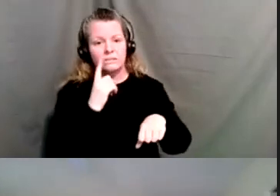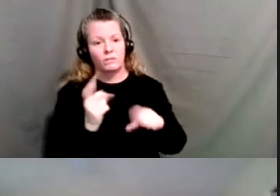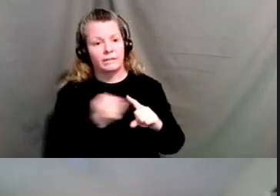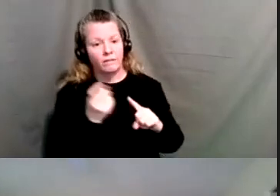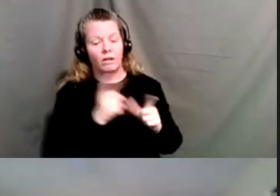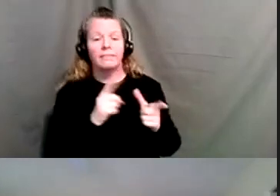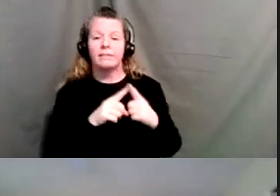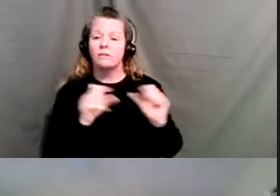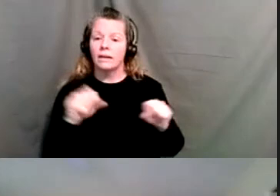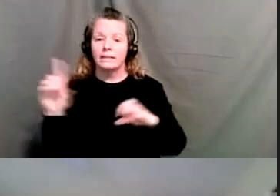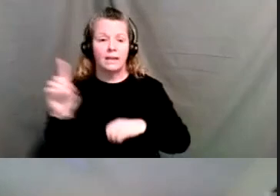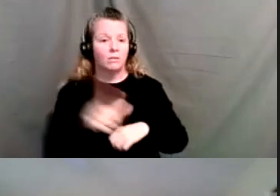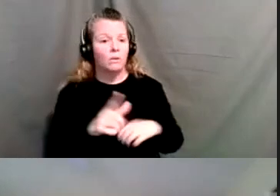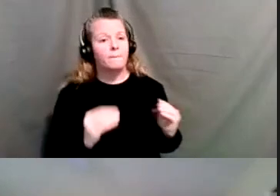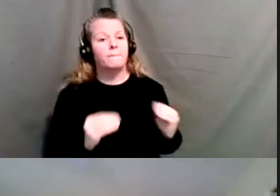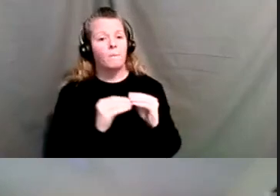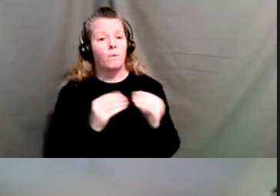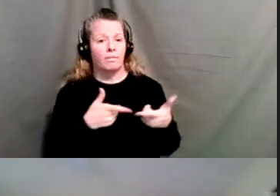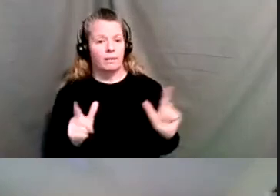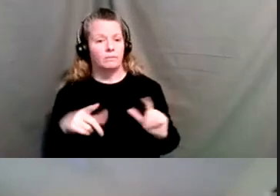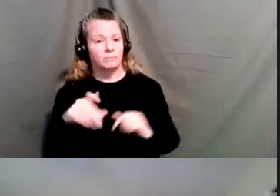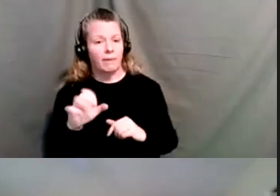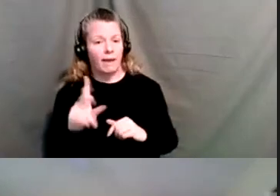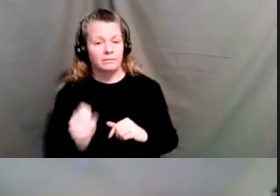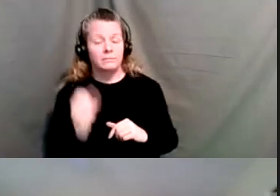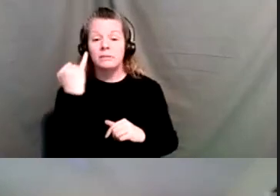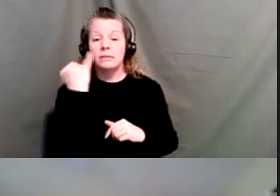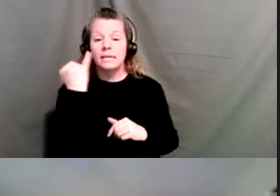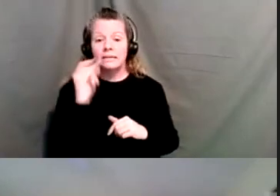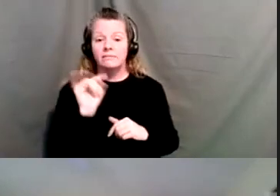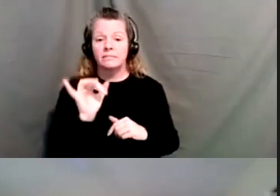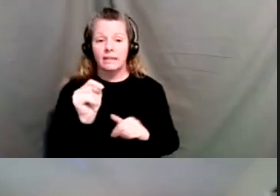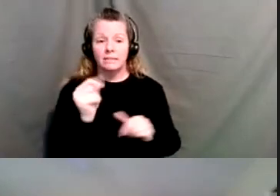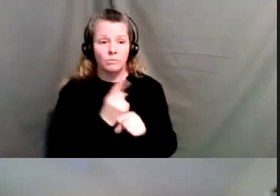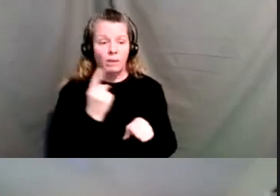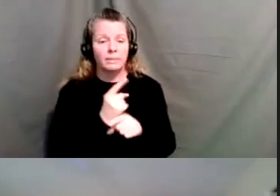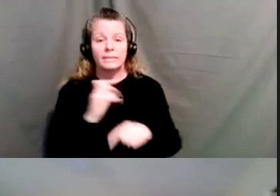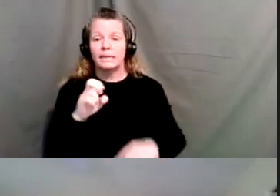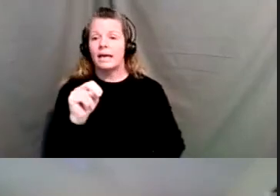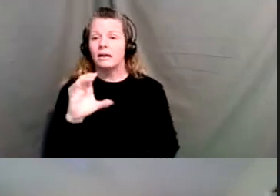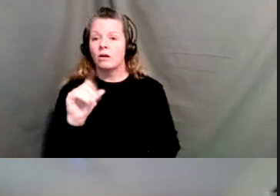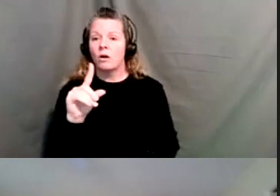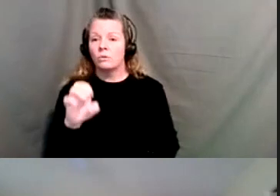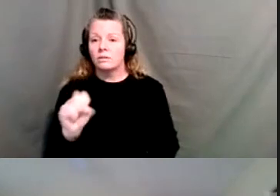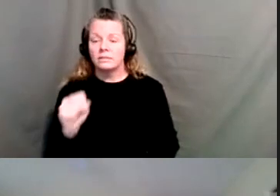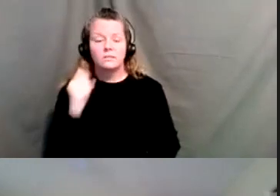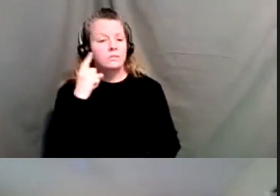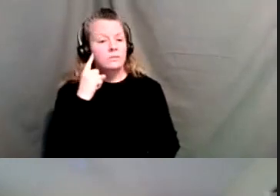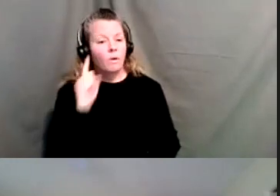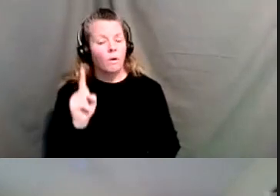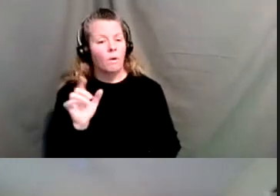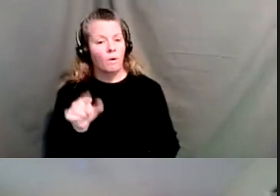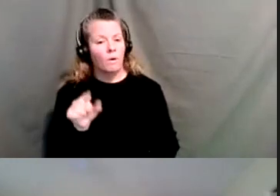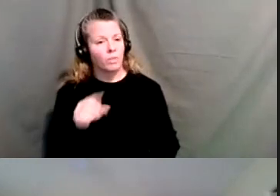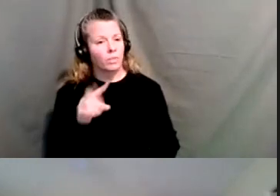more language packs. And then if the text is properly encoded so that the web browser knows that it's in German or French or